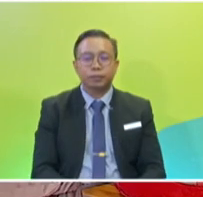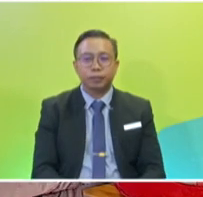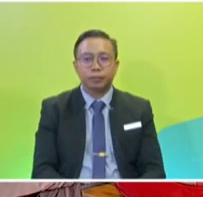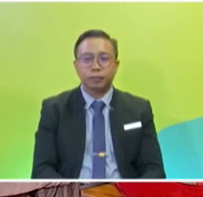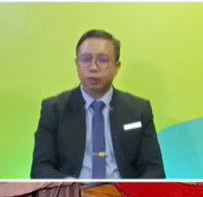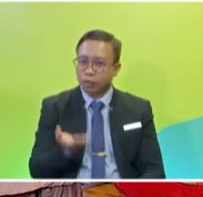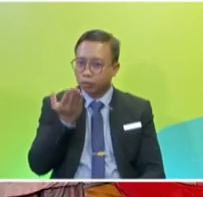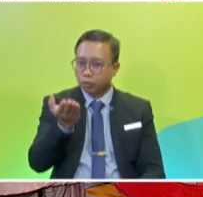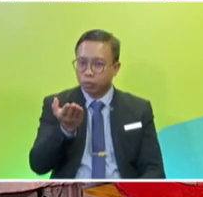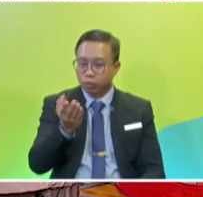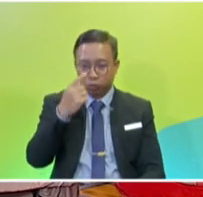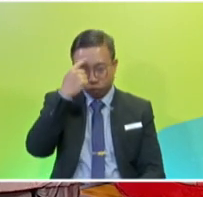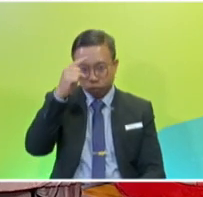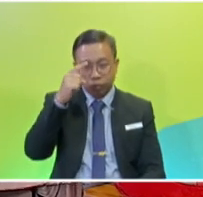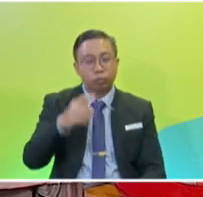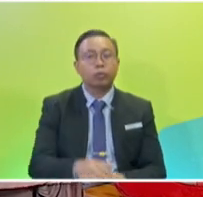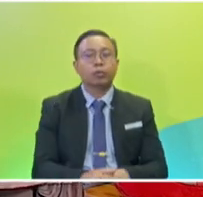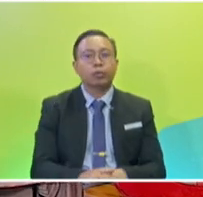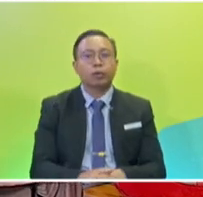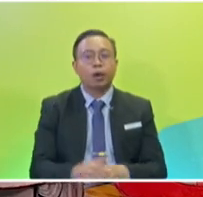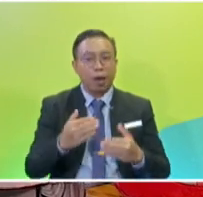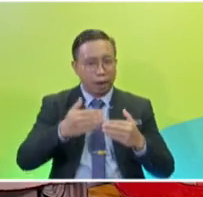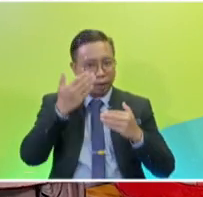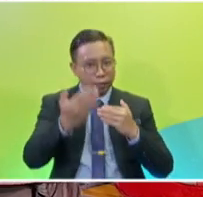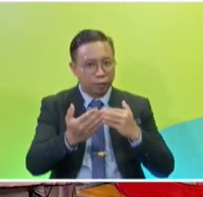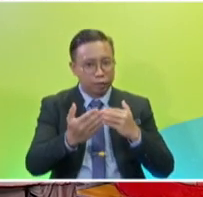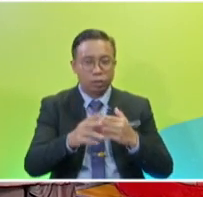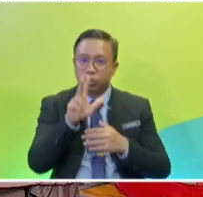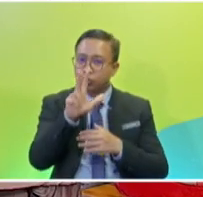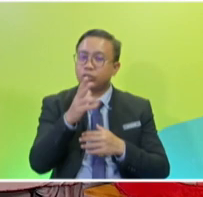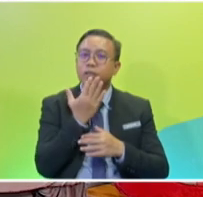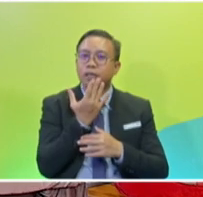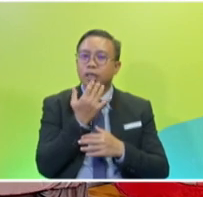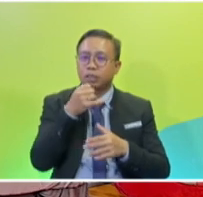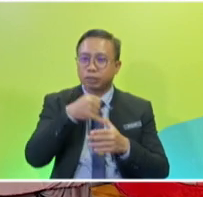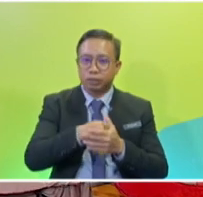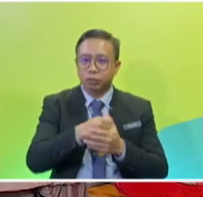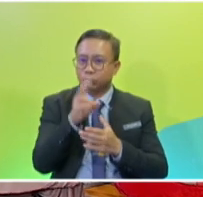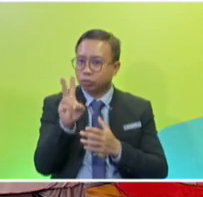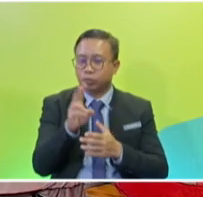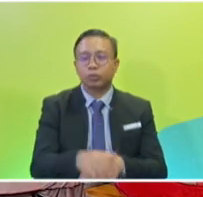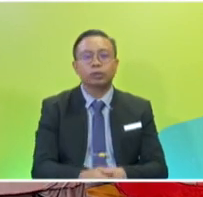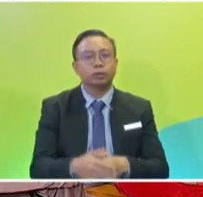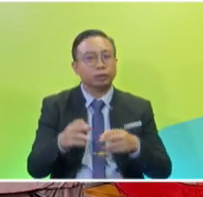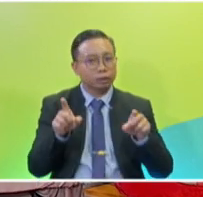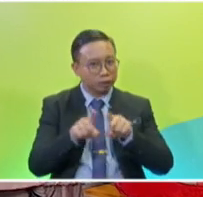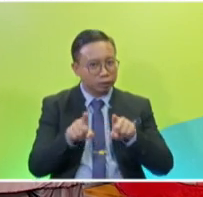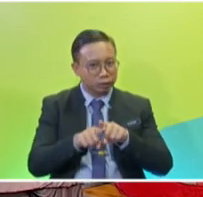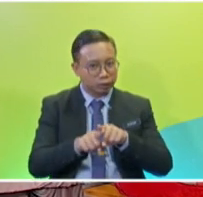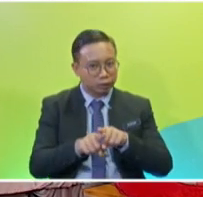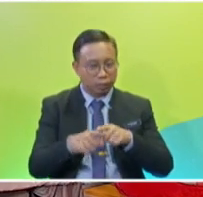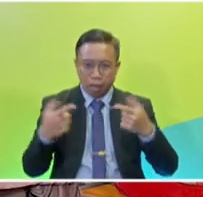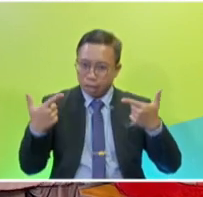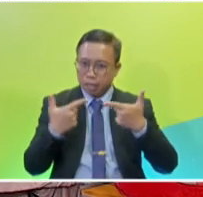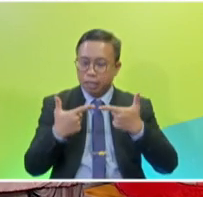beginners. Now, if you are an advanced student, you can actually have three colours instead of two. The same process, having linking